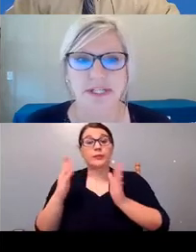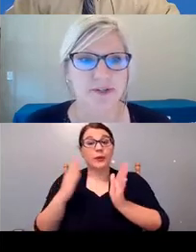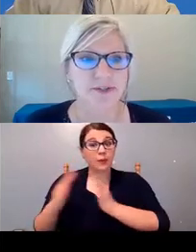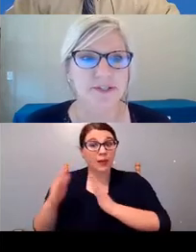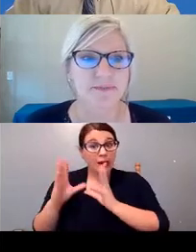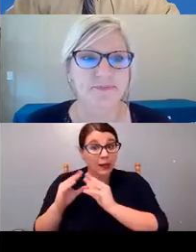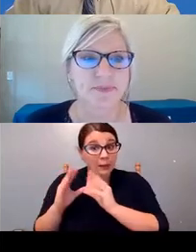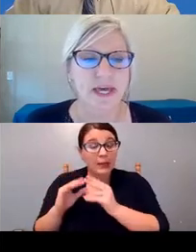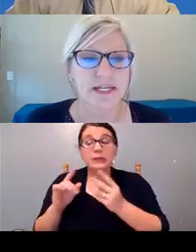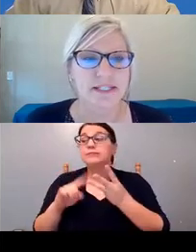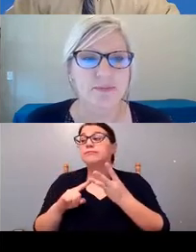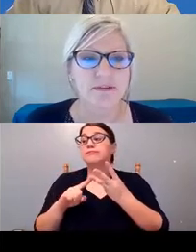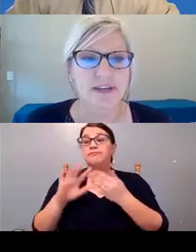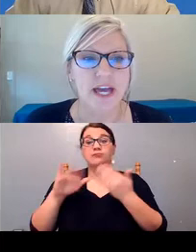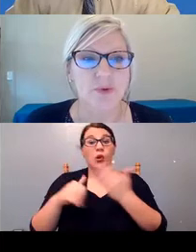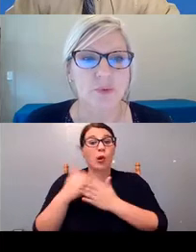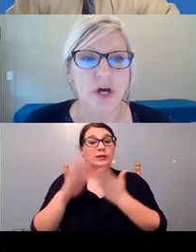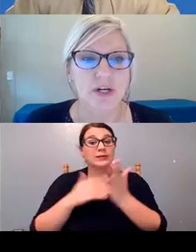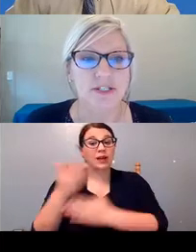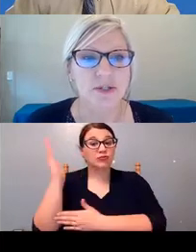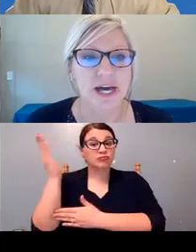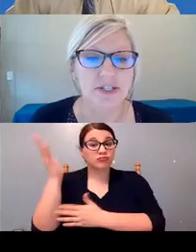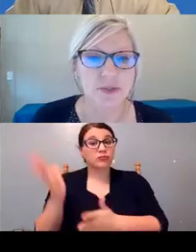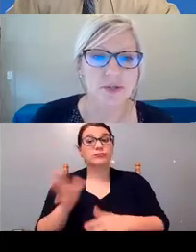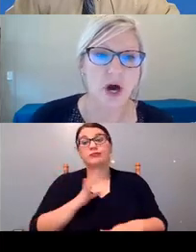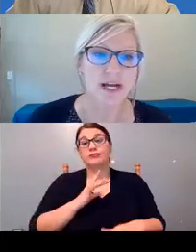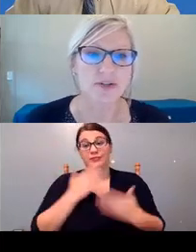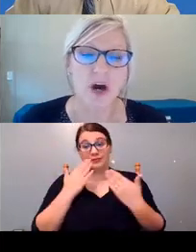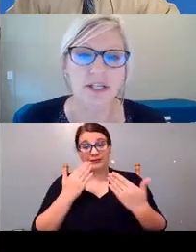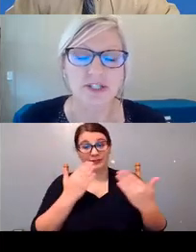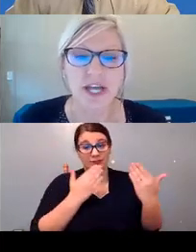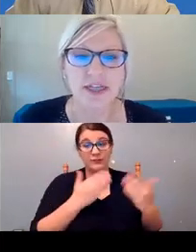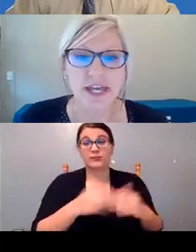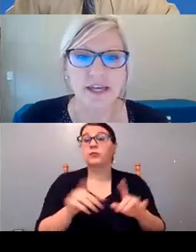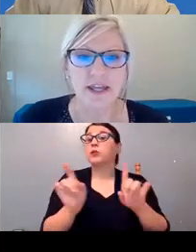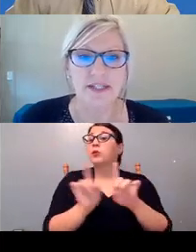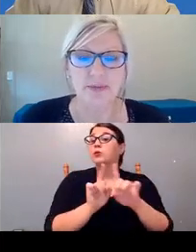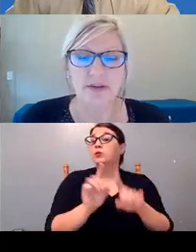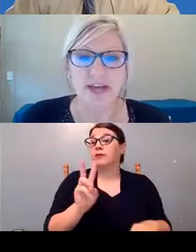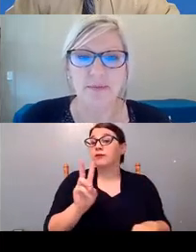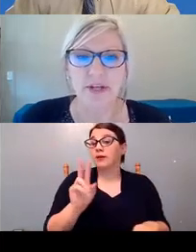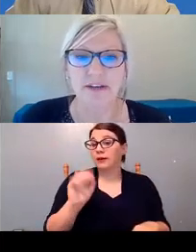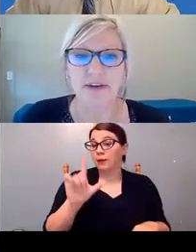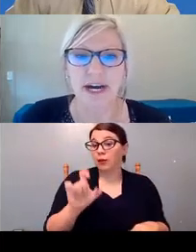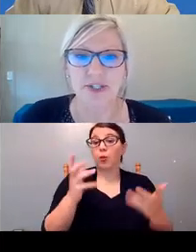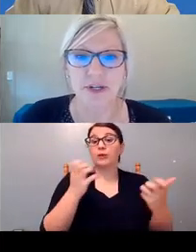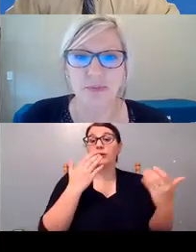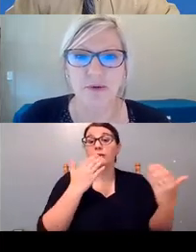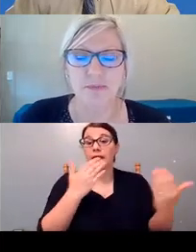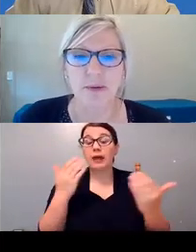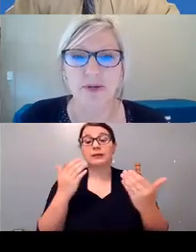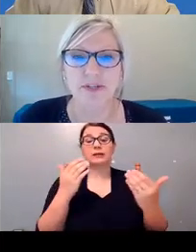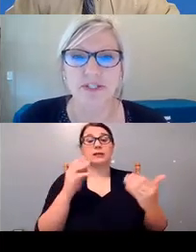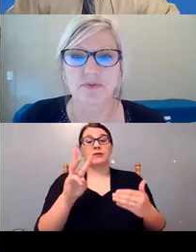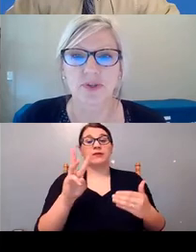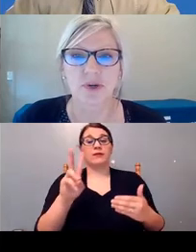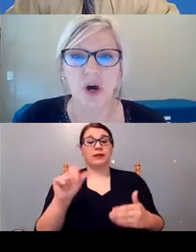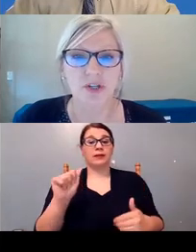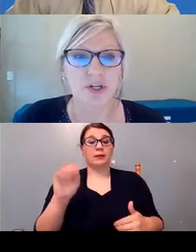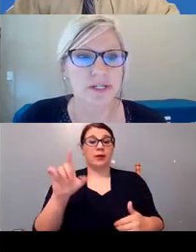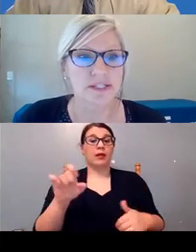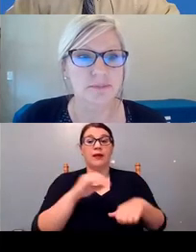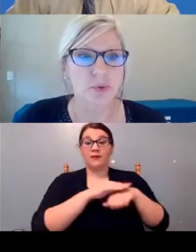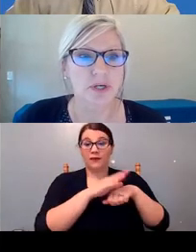scheduled presenters. WVABLE would also like to acknowledge and thank the WVABLE Advisory Board members for